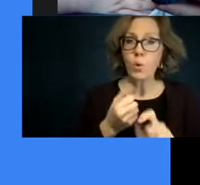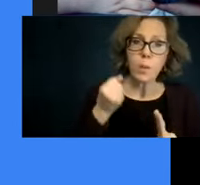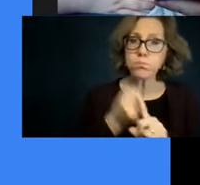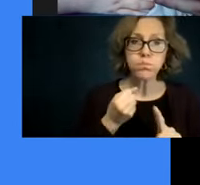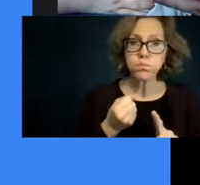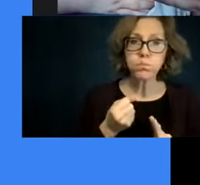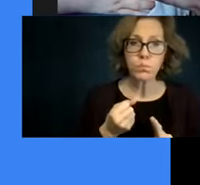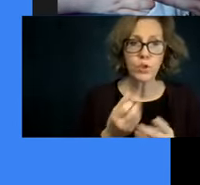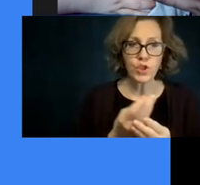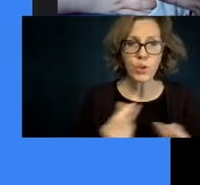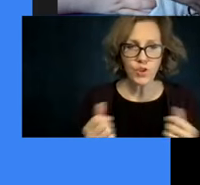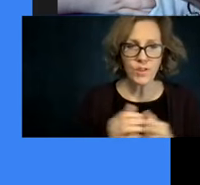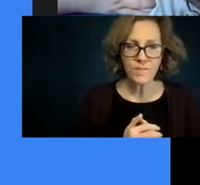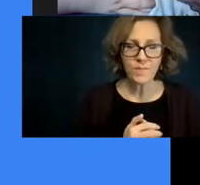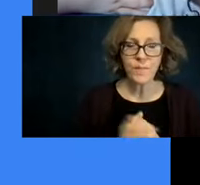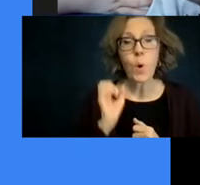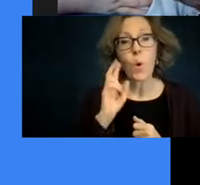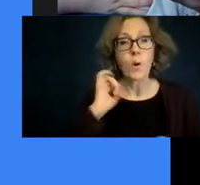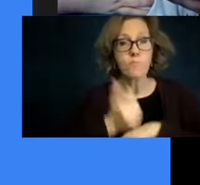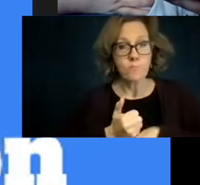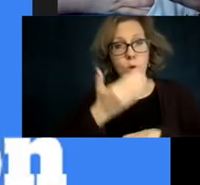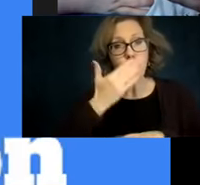or plan of action.